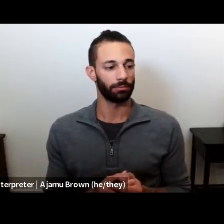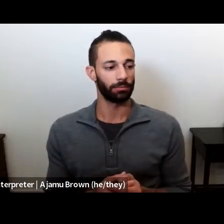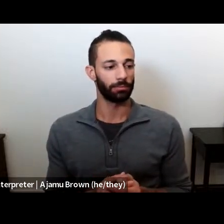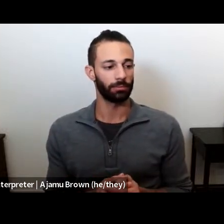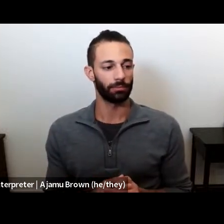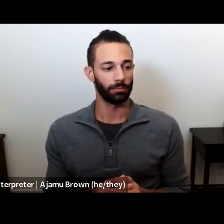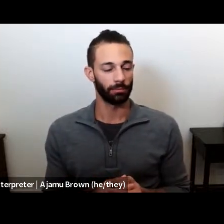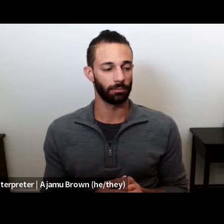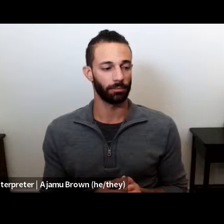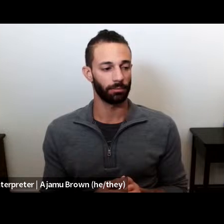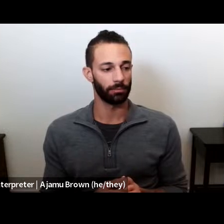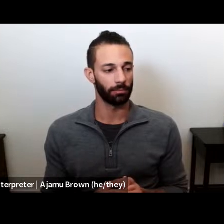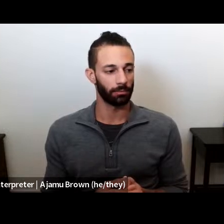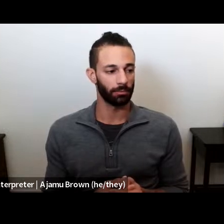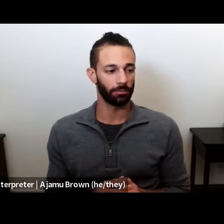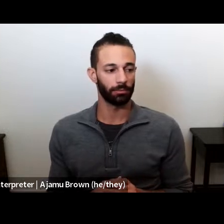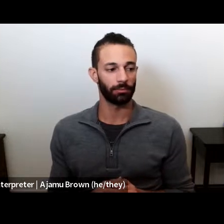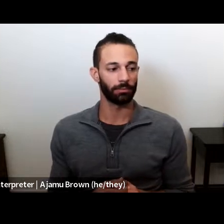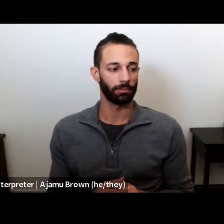Ooh.